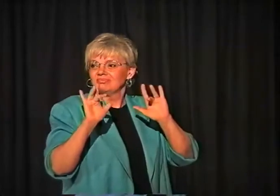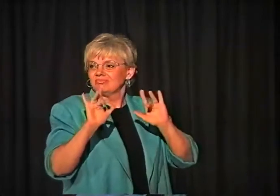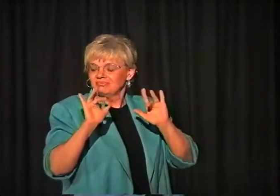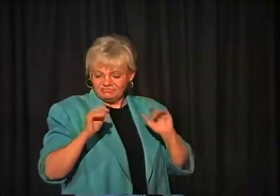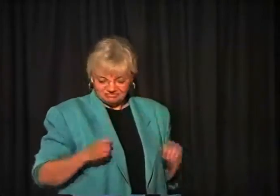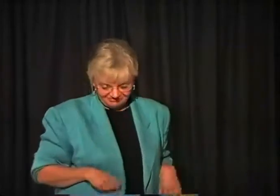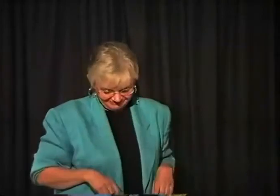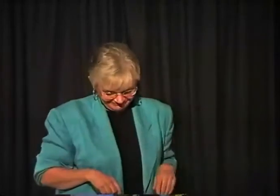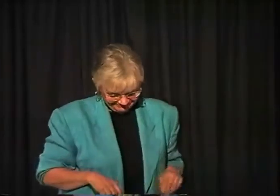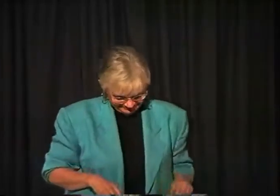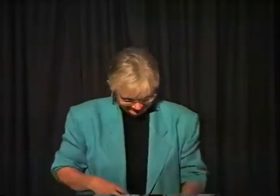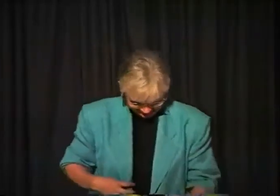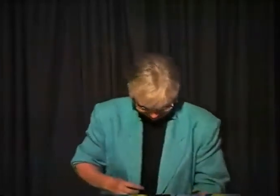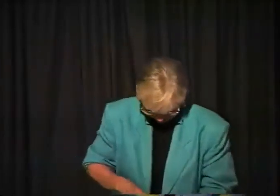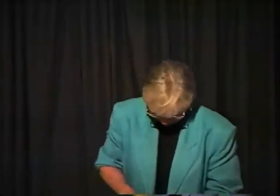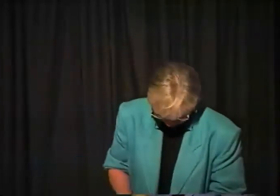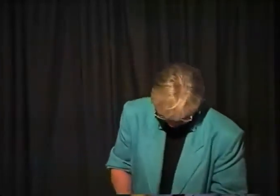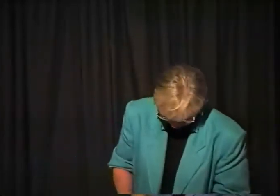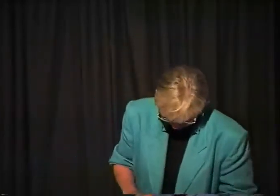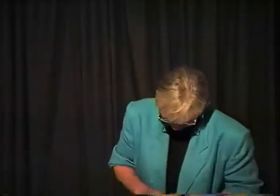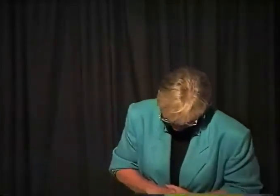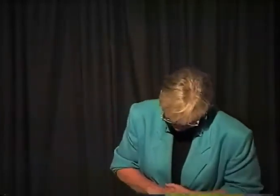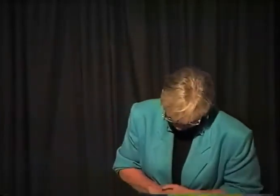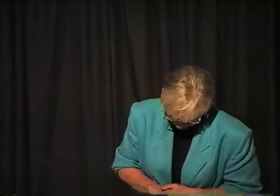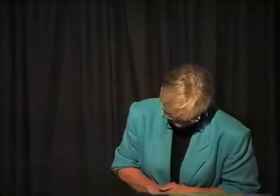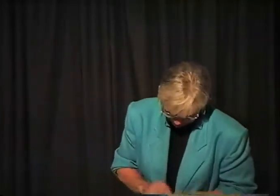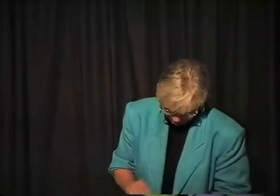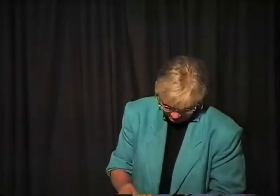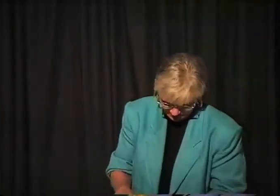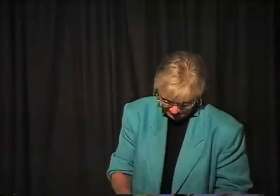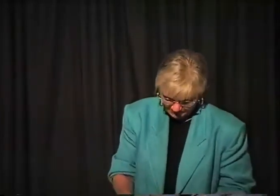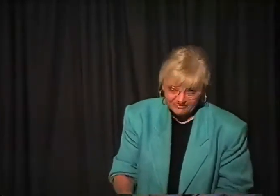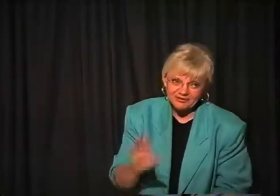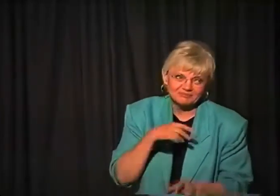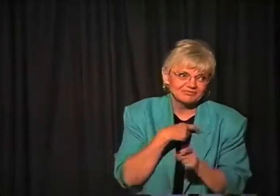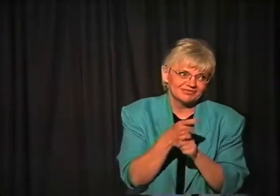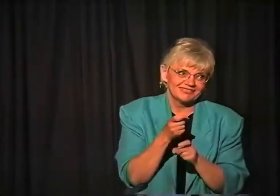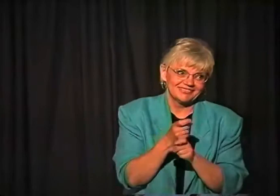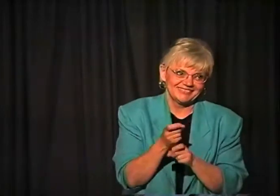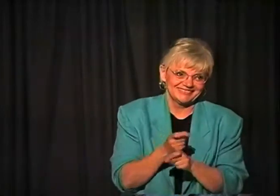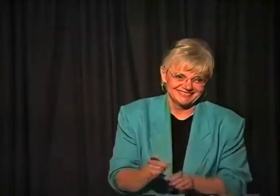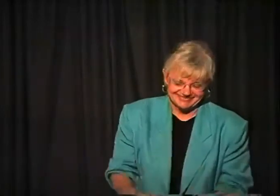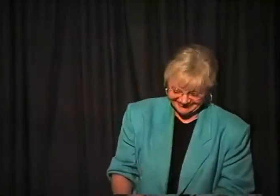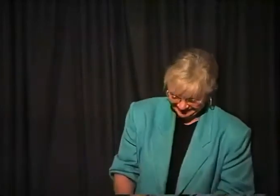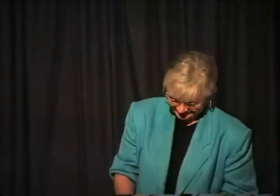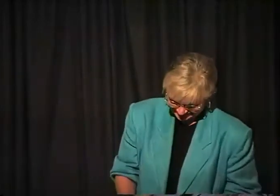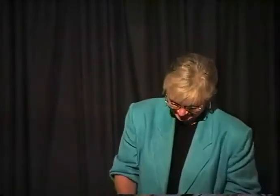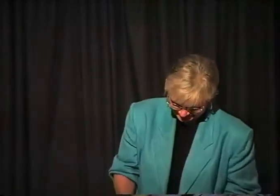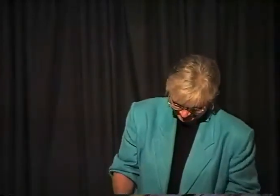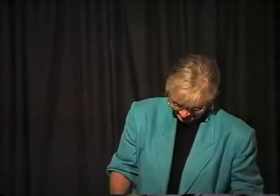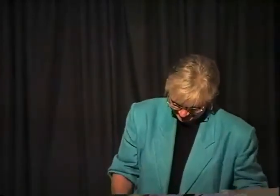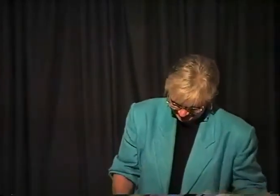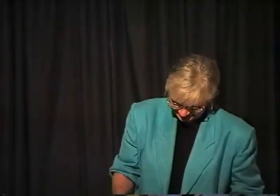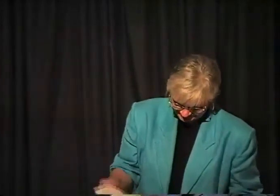there. I'm sorry. I'm really sorry that you have such difficulty processing the information.